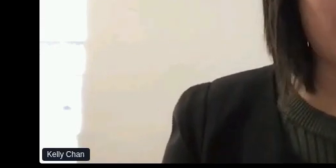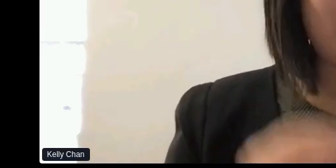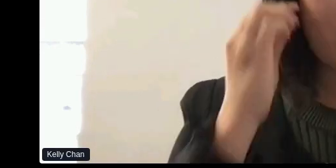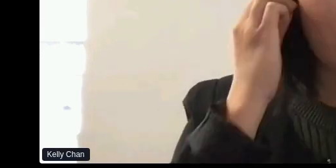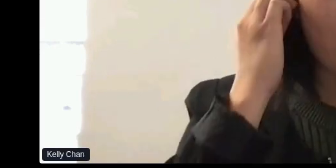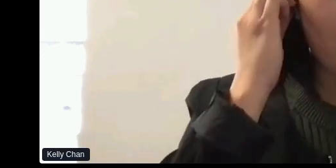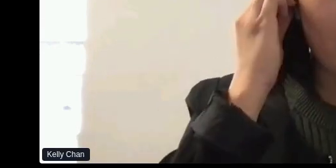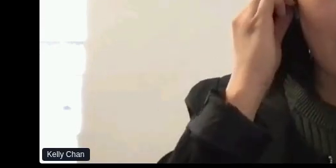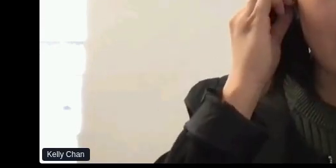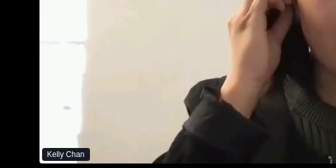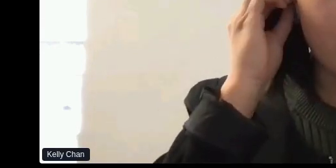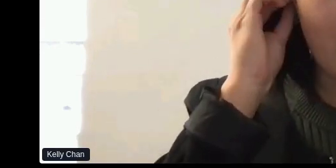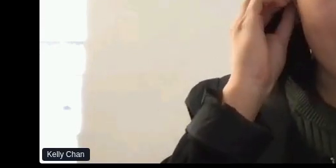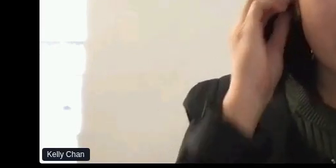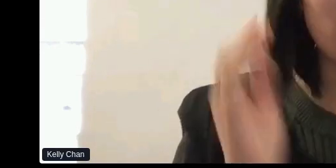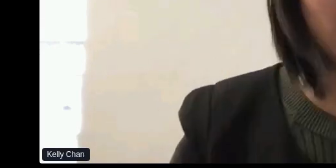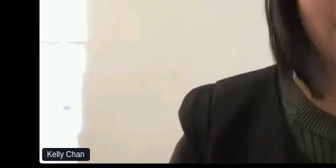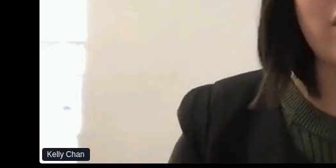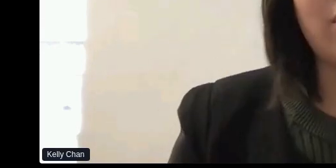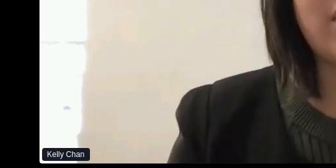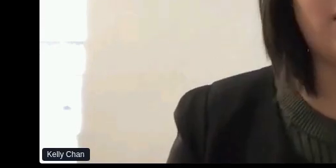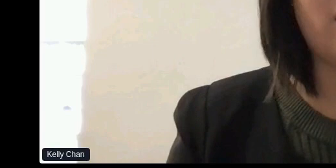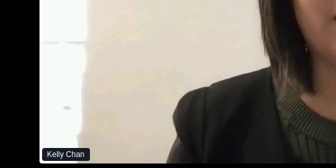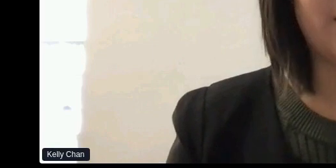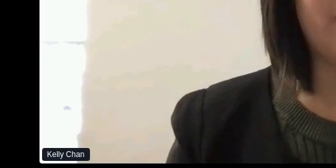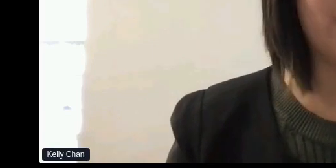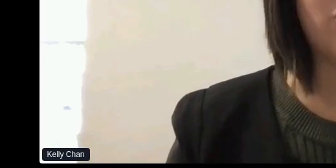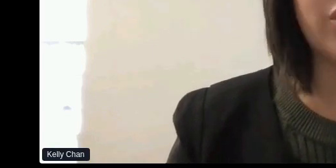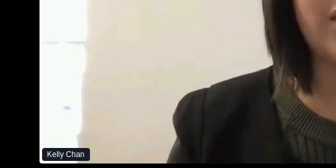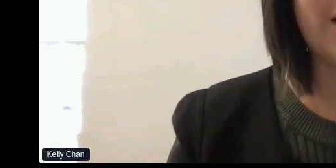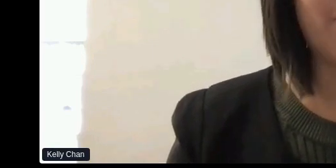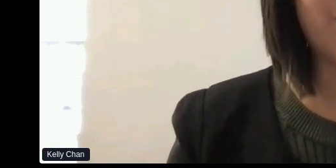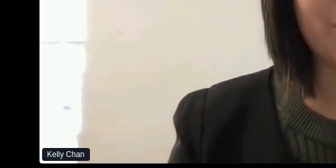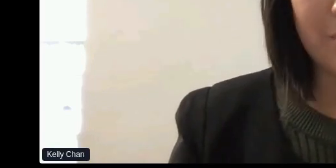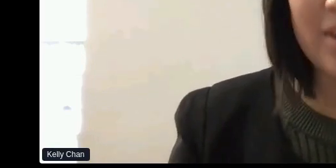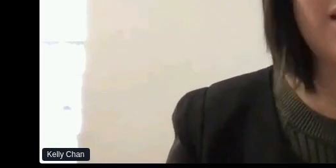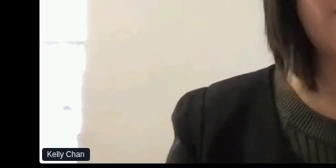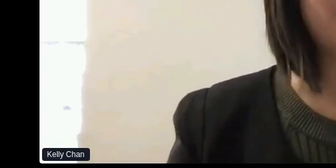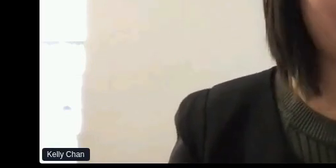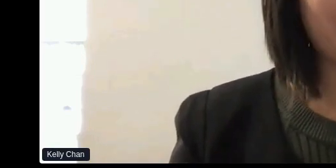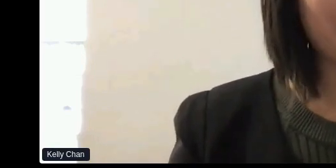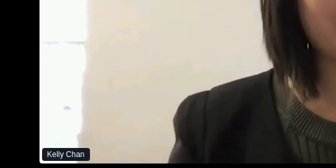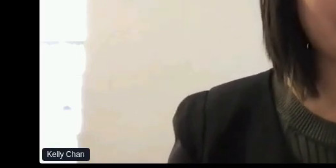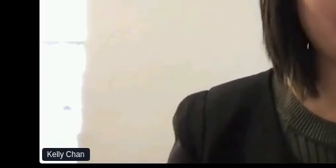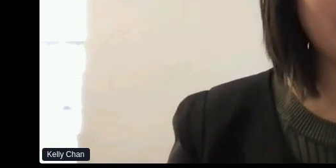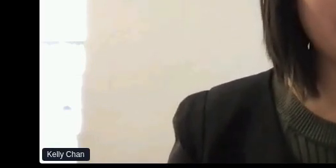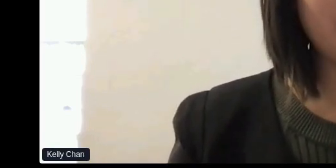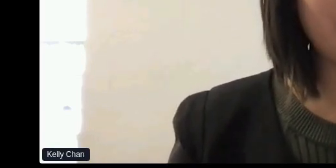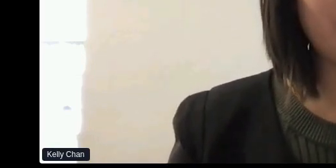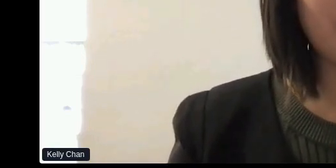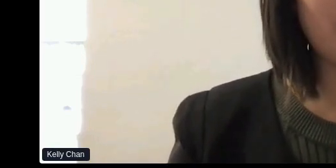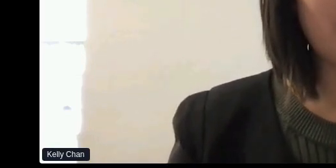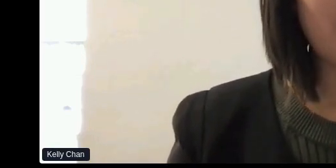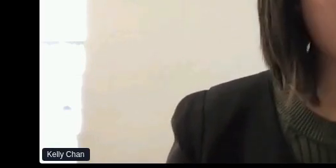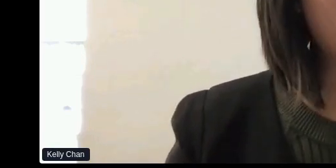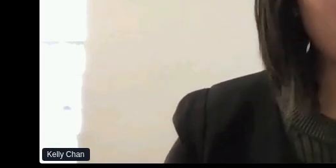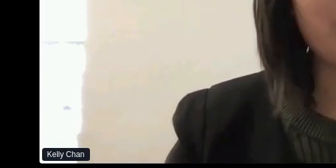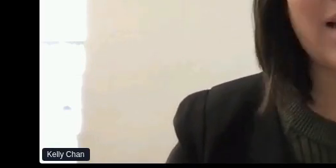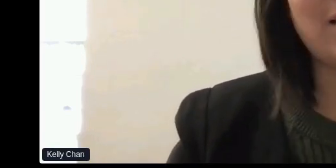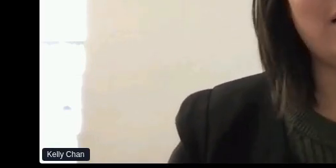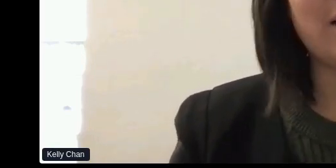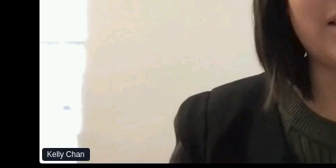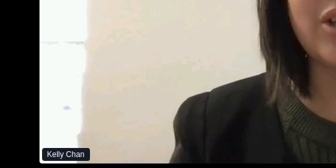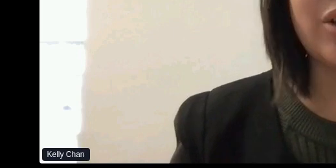but I'll reach out to you. And if you're happy to share them, then absolutely, I am. And I'm also happy to provide an accessible version if people want that as well.